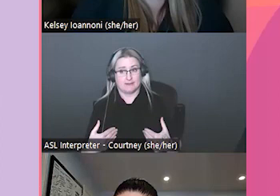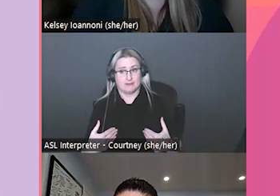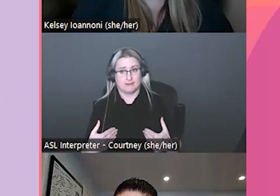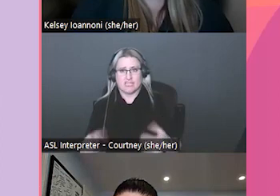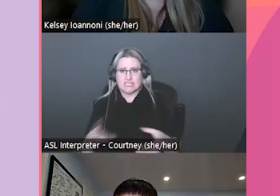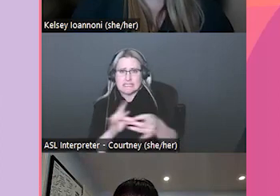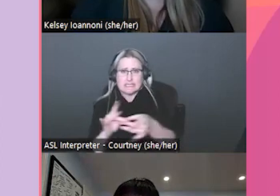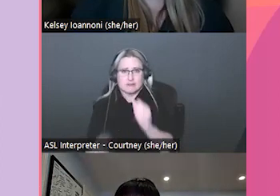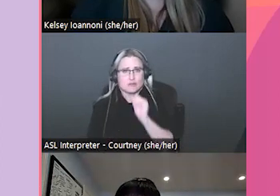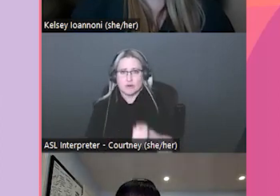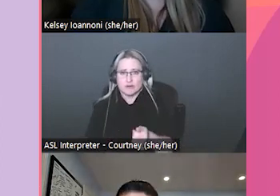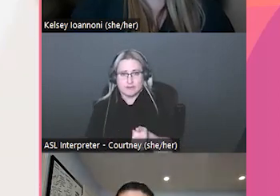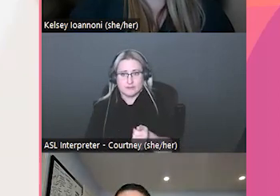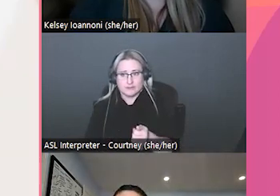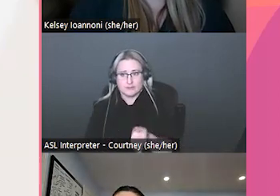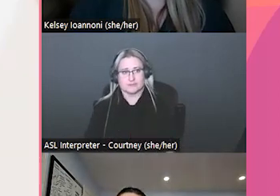connect.